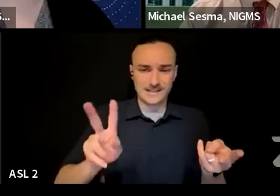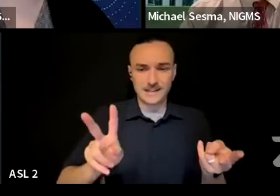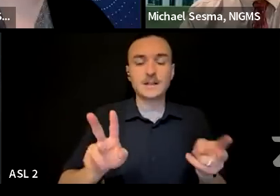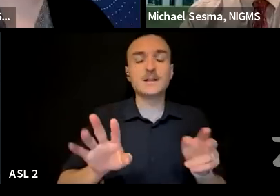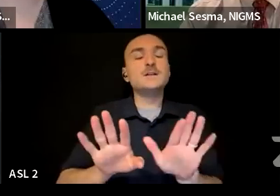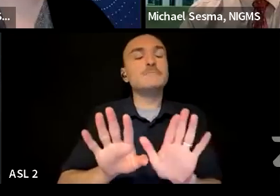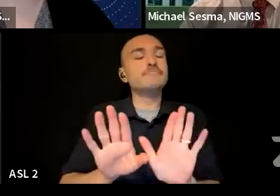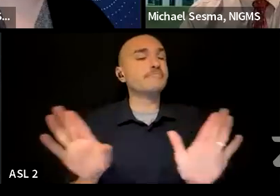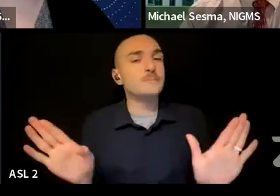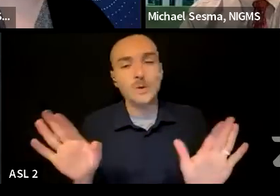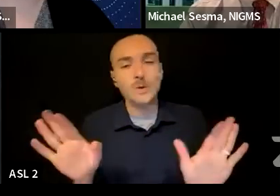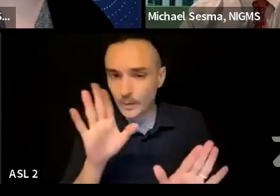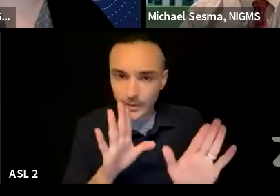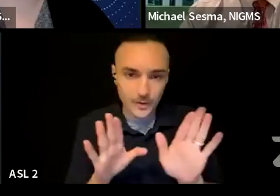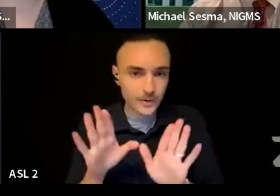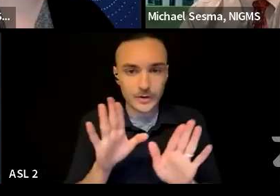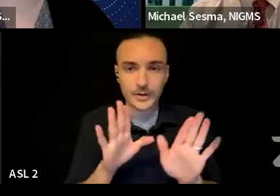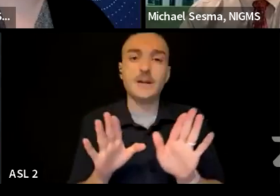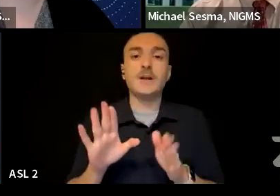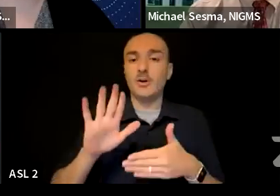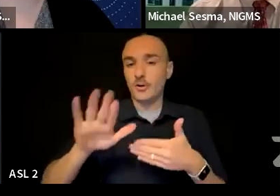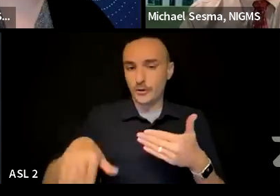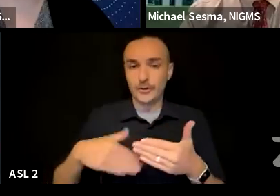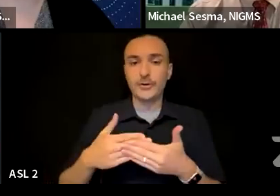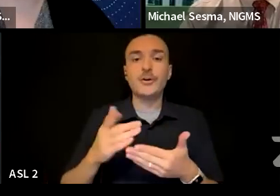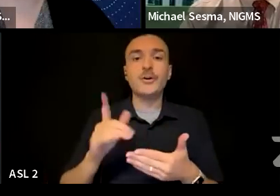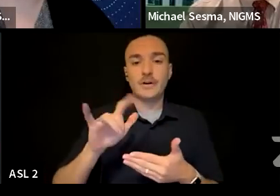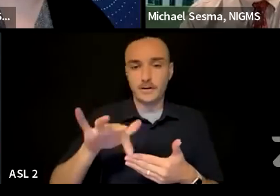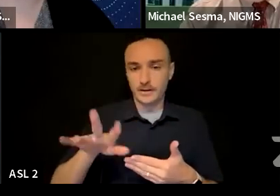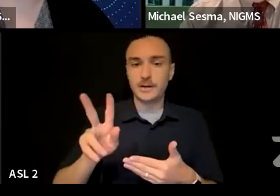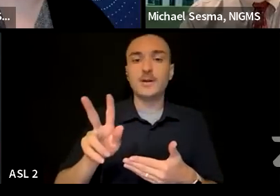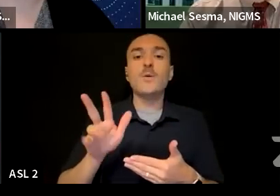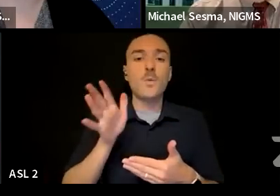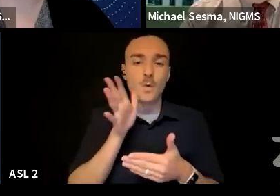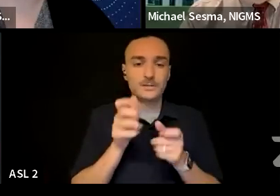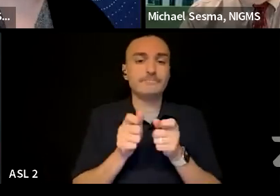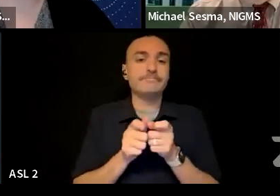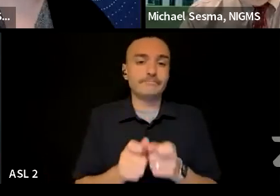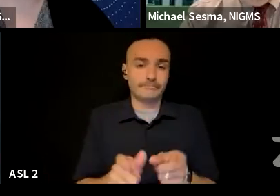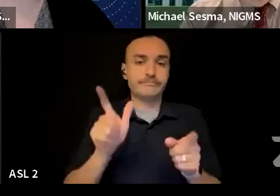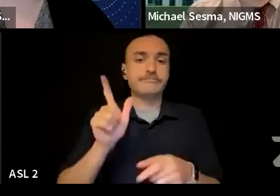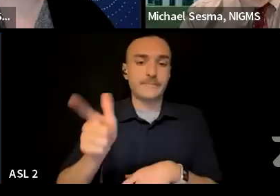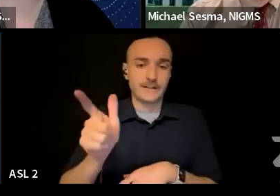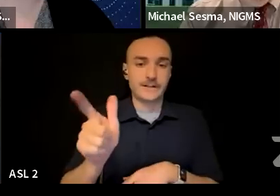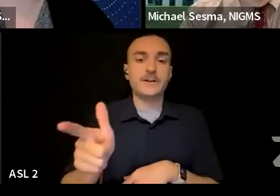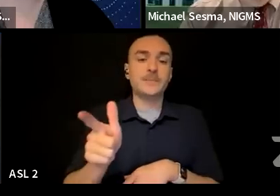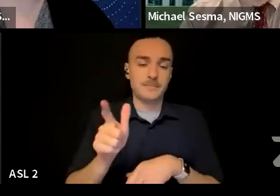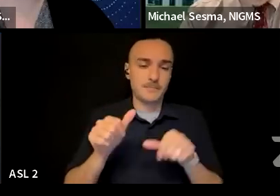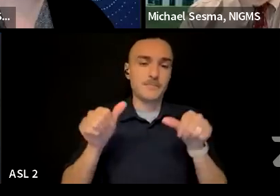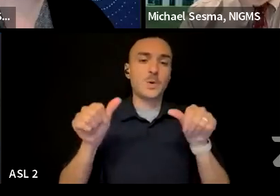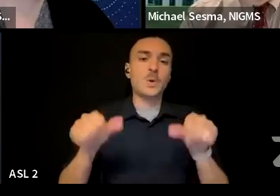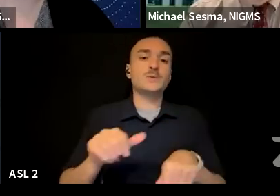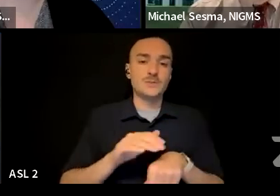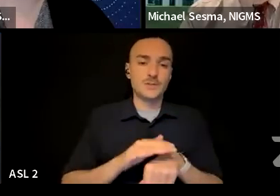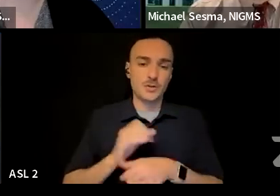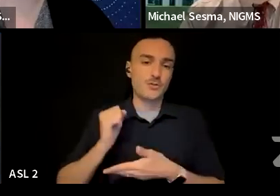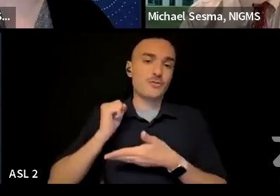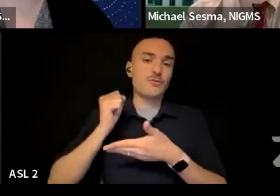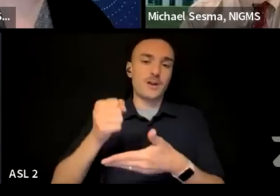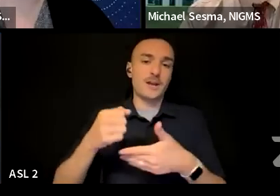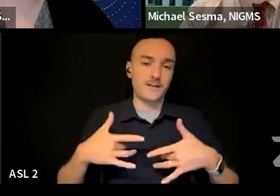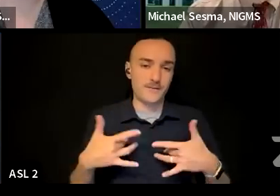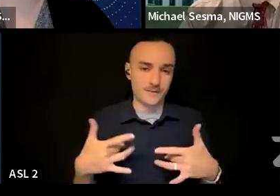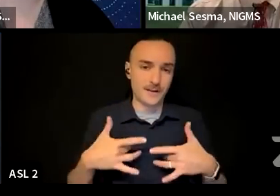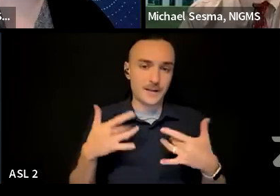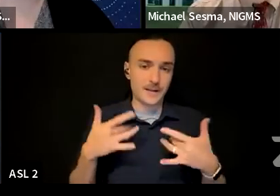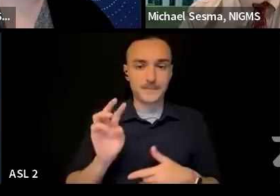worry. We are going to share all of these links with you and post them on our grants events page. We'll let you know